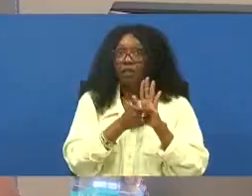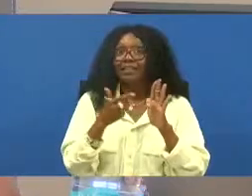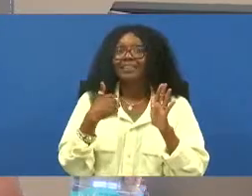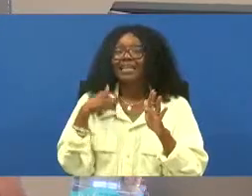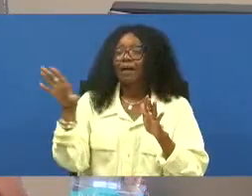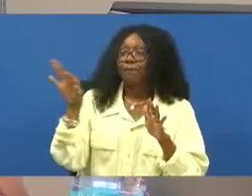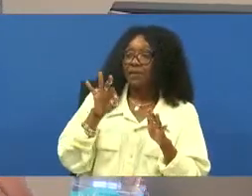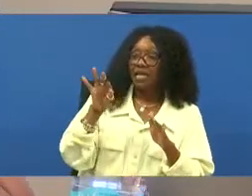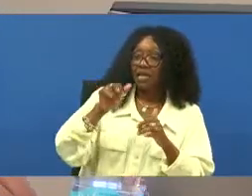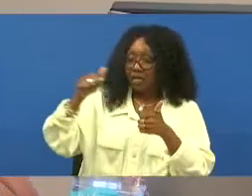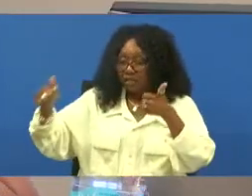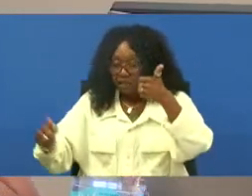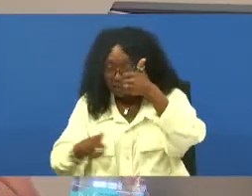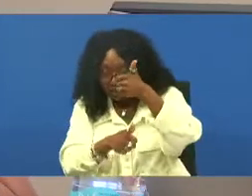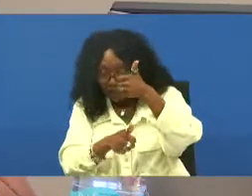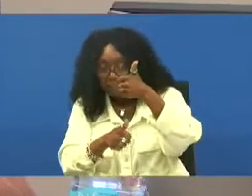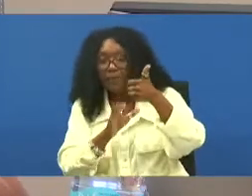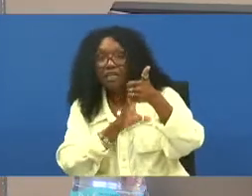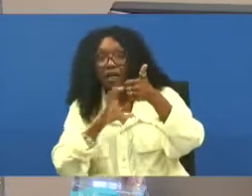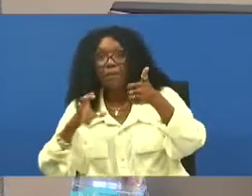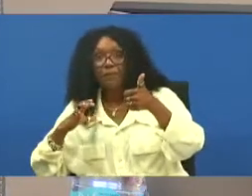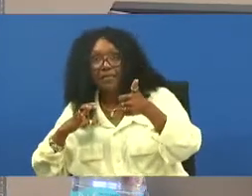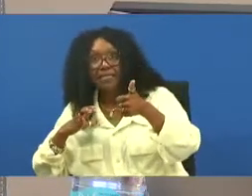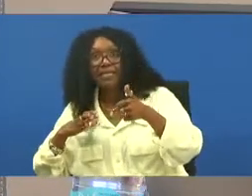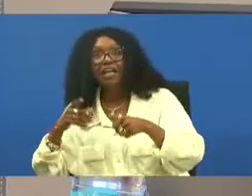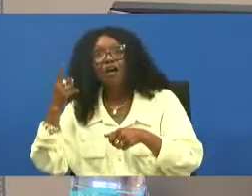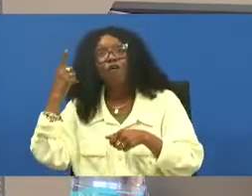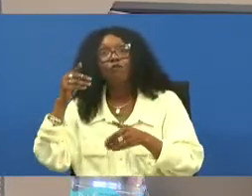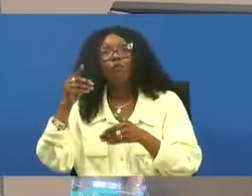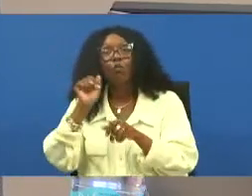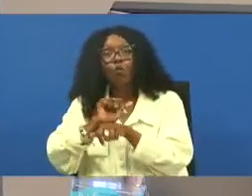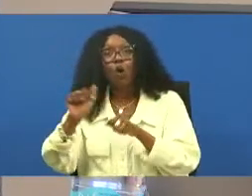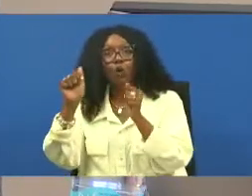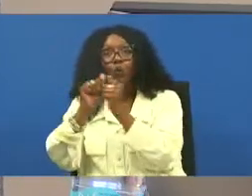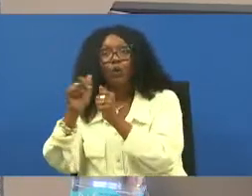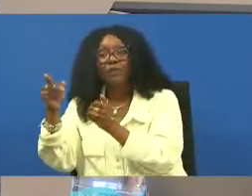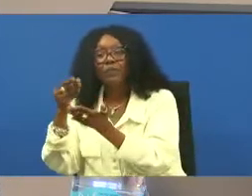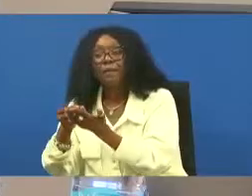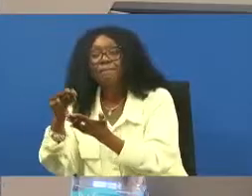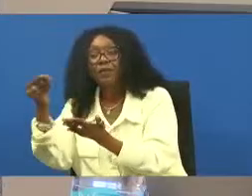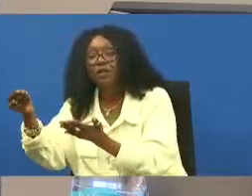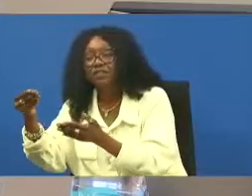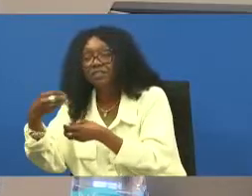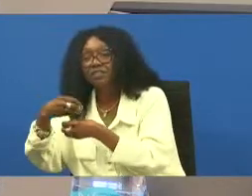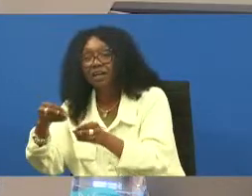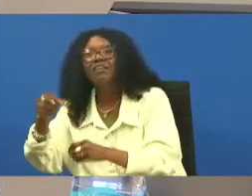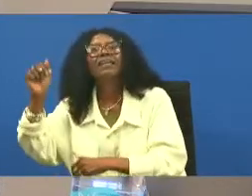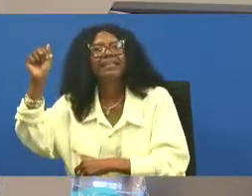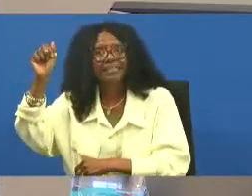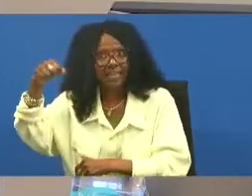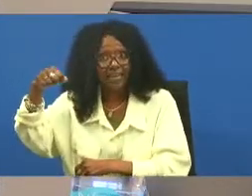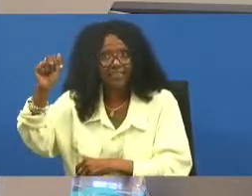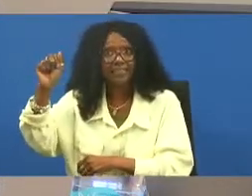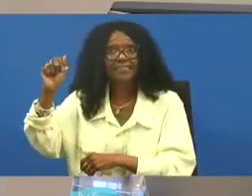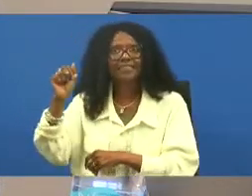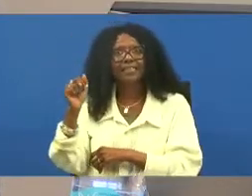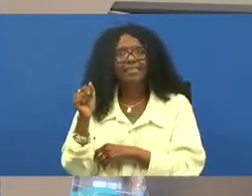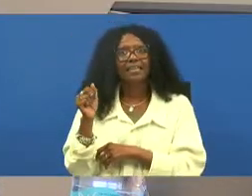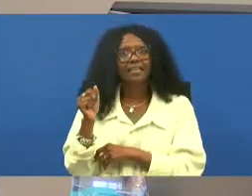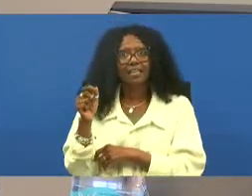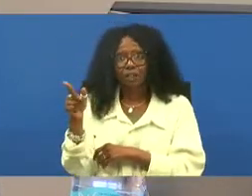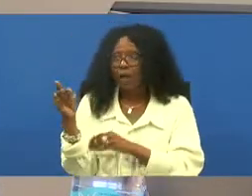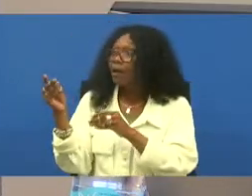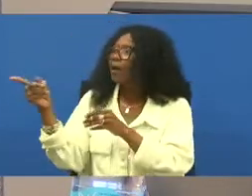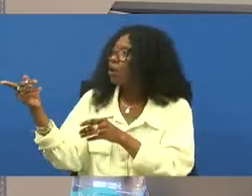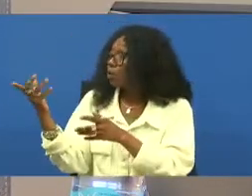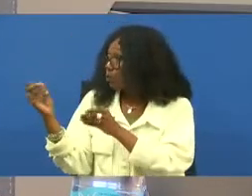to work with the city parish's purchasing office. Yes, that was comprised of Councilwoman, you want your extra time?